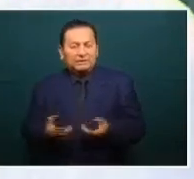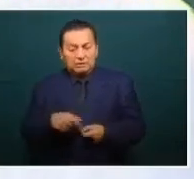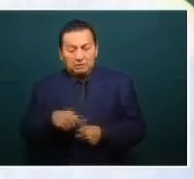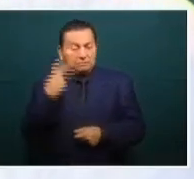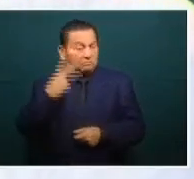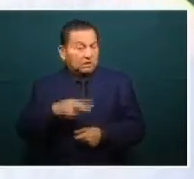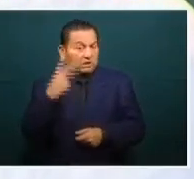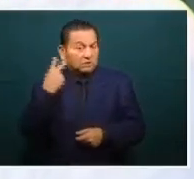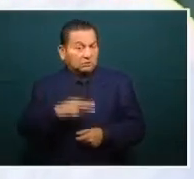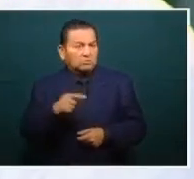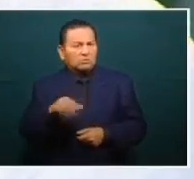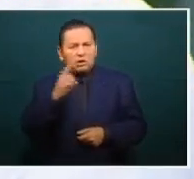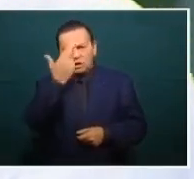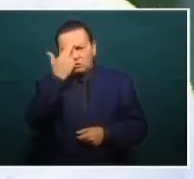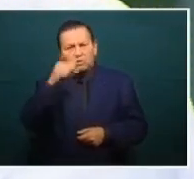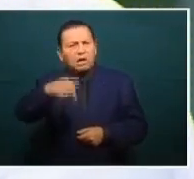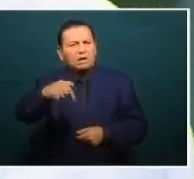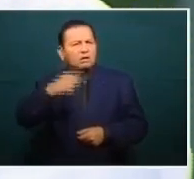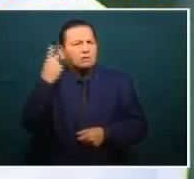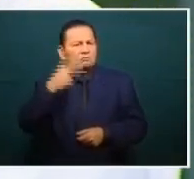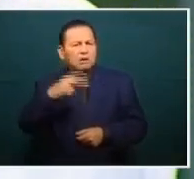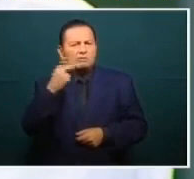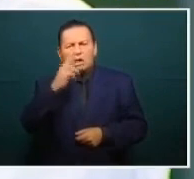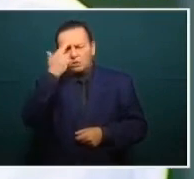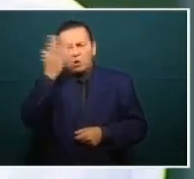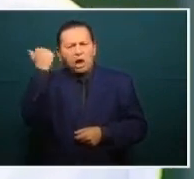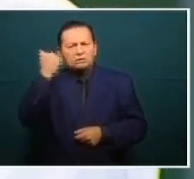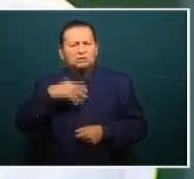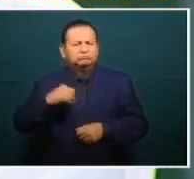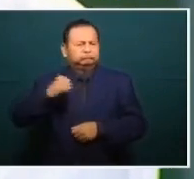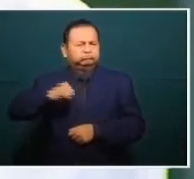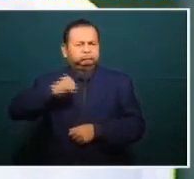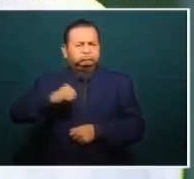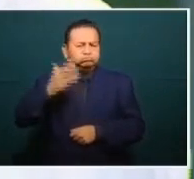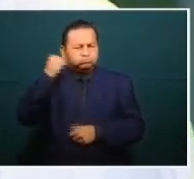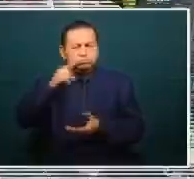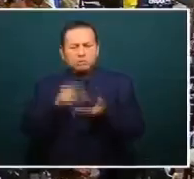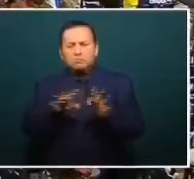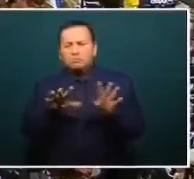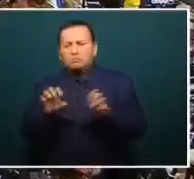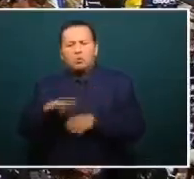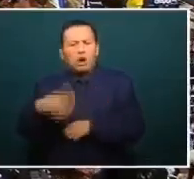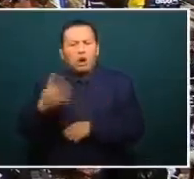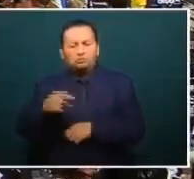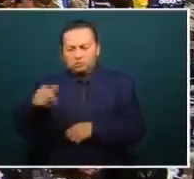conflicts, we've had problems. But here,